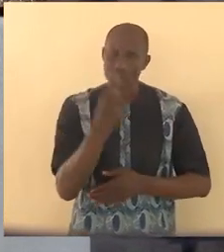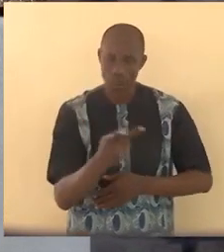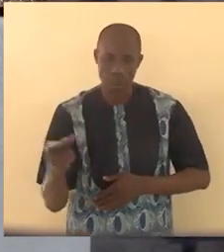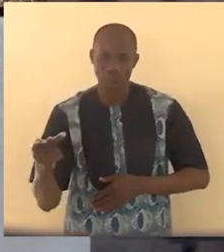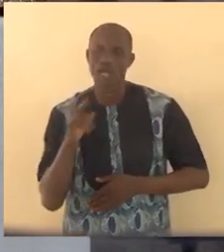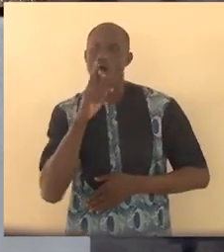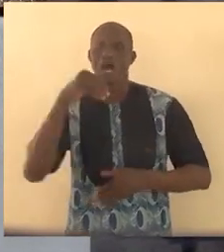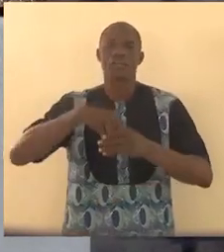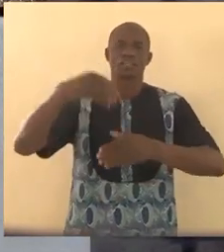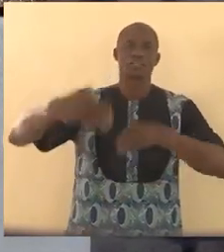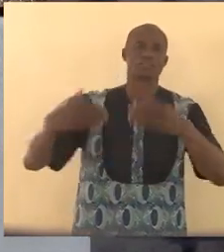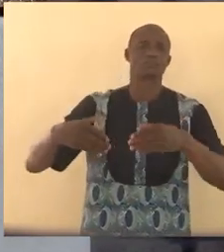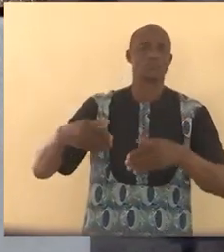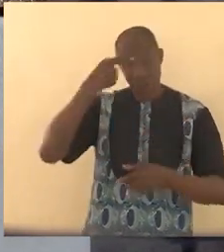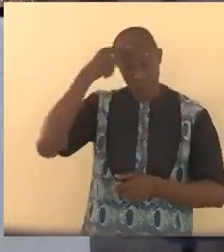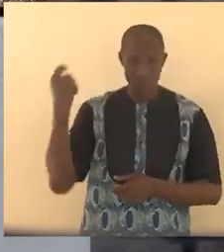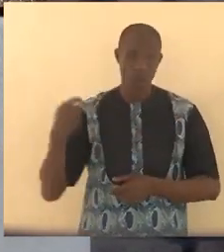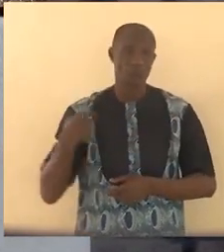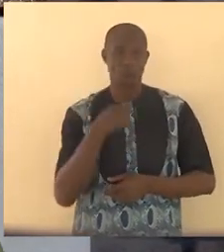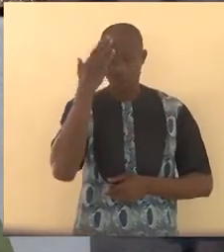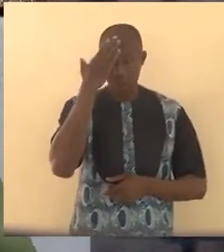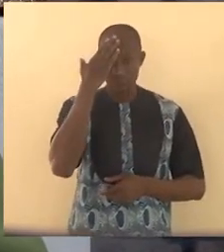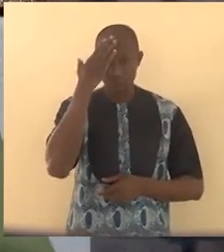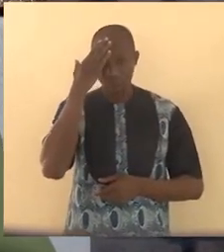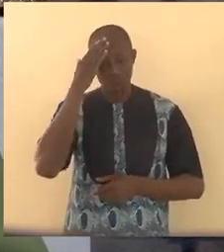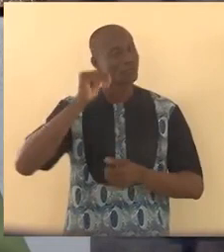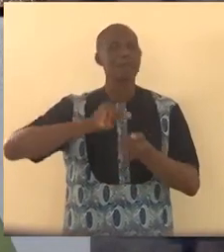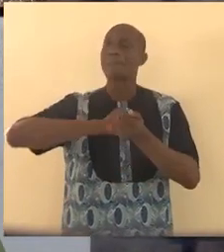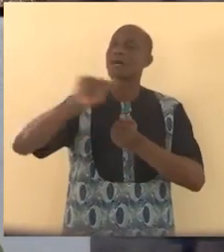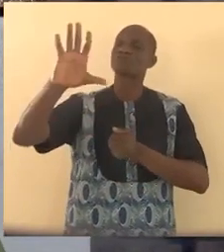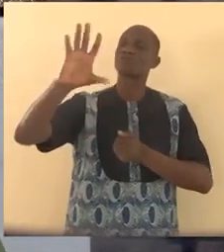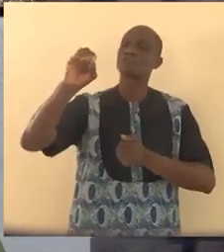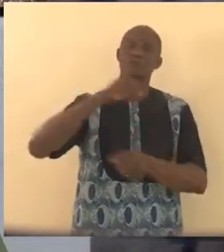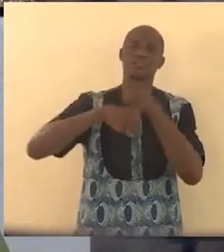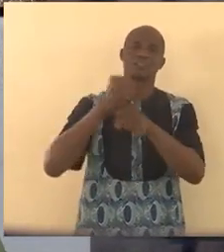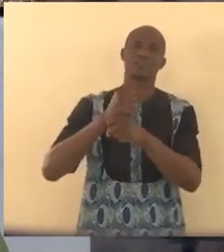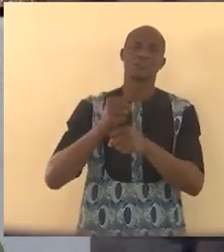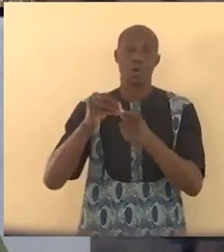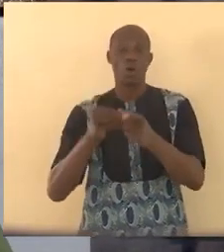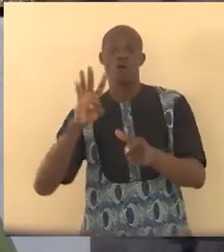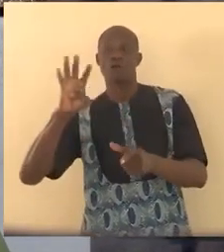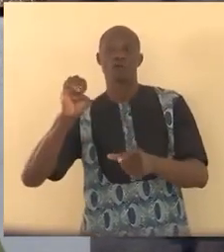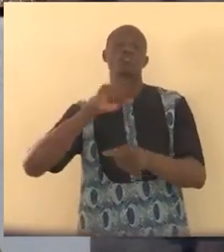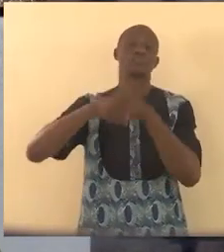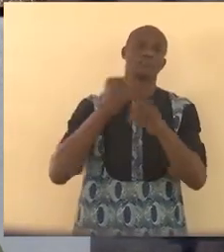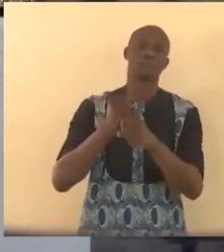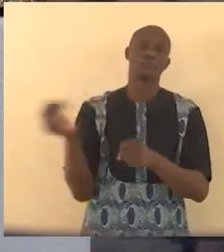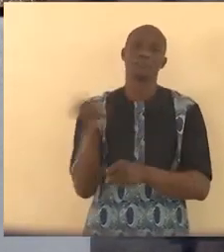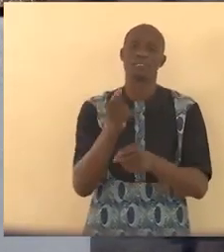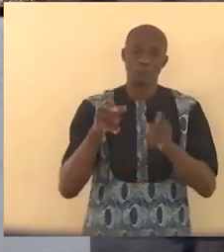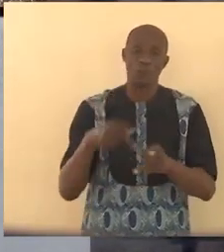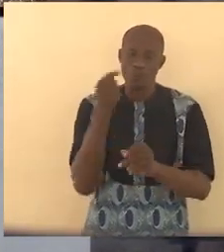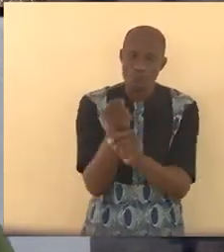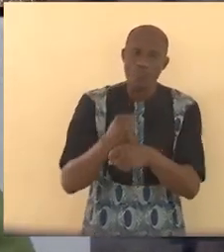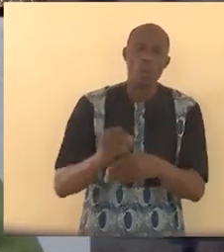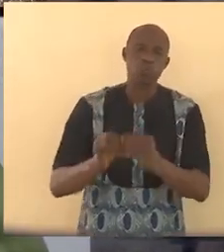whether they have even ended now. Because we know that for the past 50 years or 40 years, there are people who made so